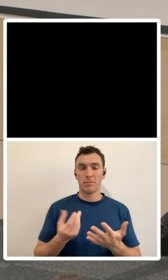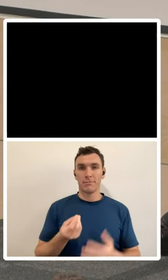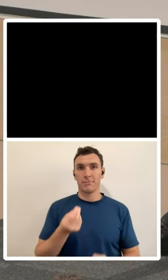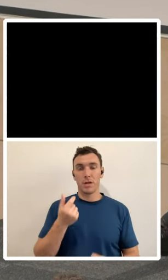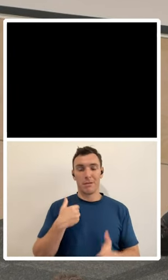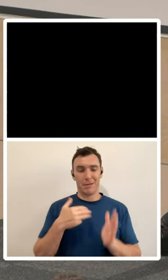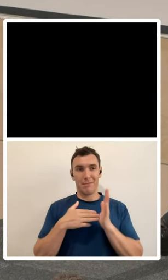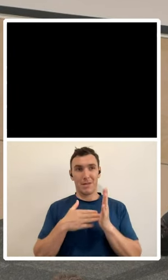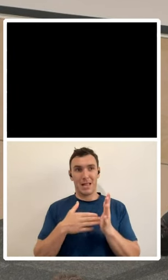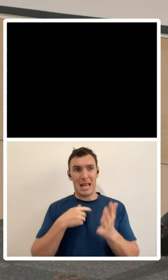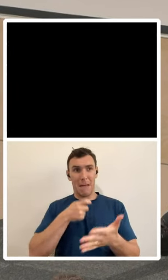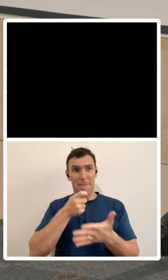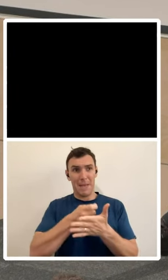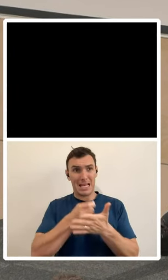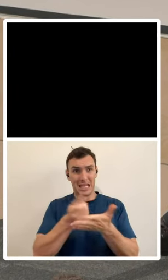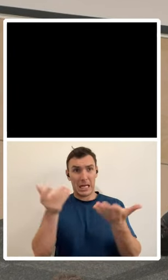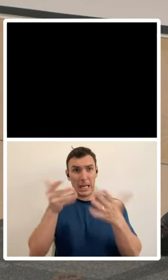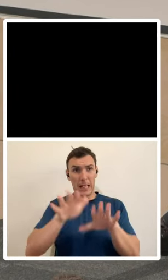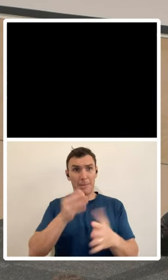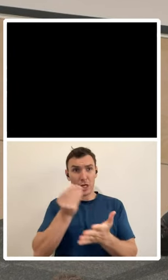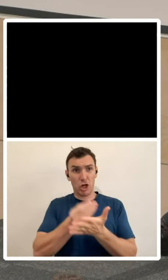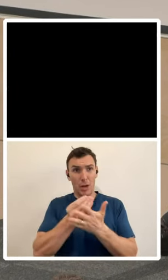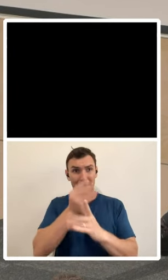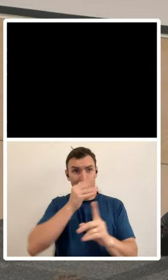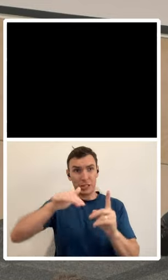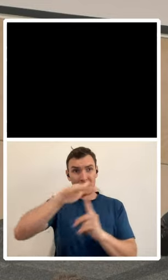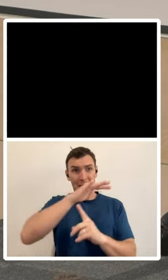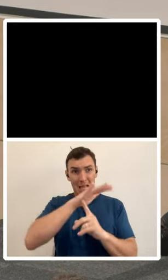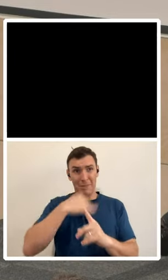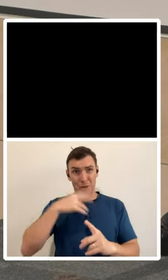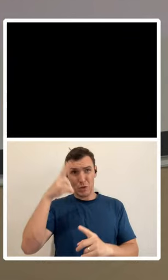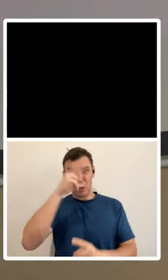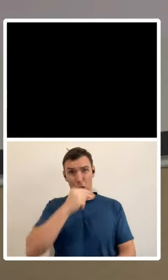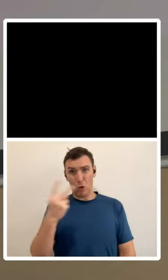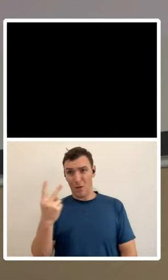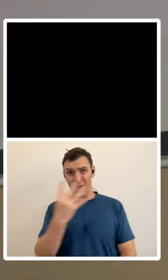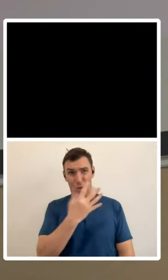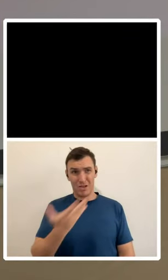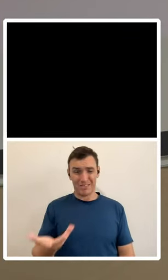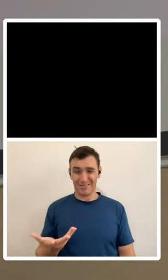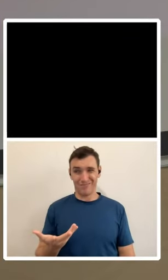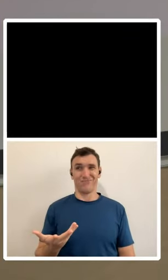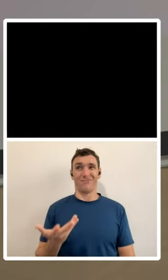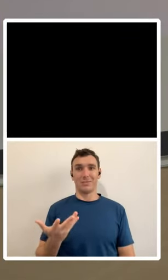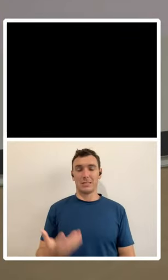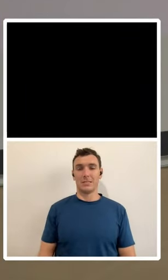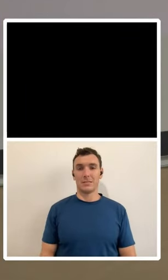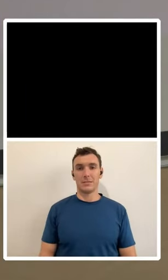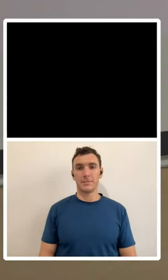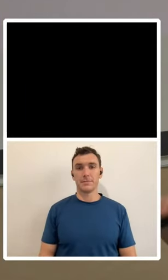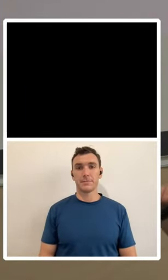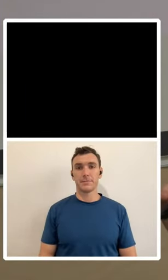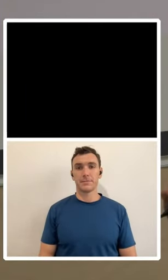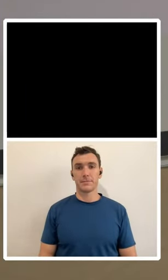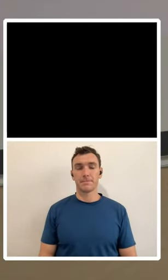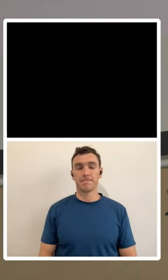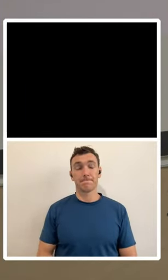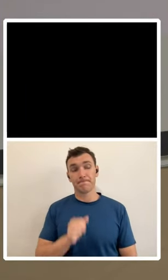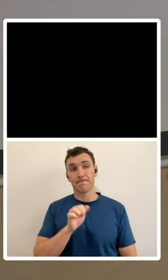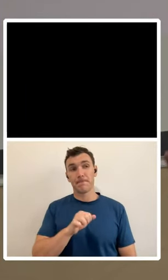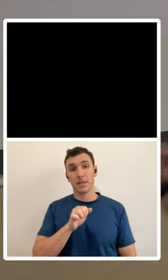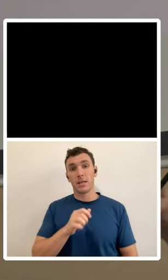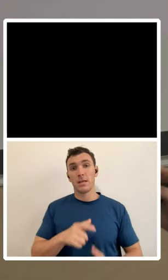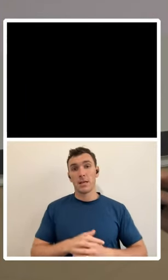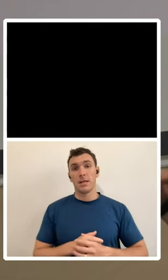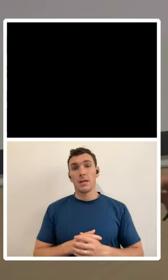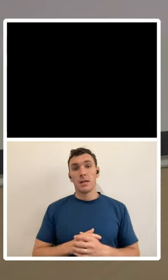it's I was 24, you know what I mean? It brings me to actually thinking a bit about, like, I think actually it's a constant theme through the book, Gary. I